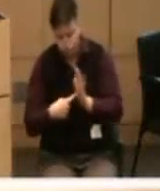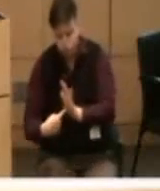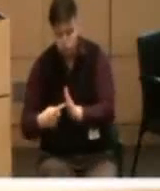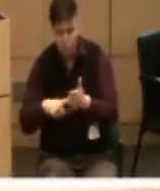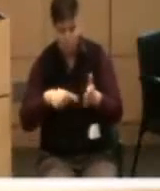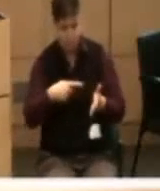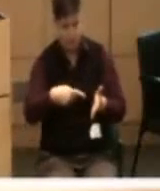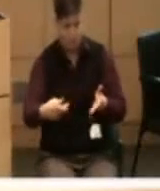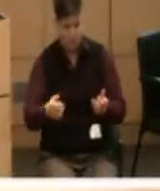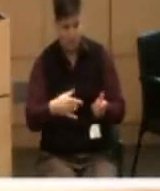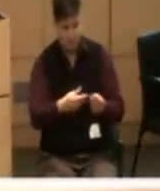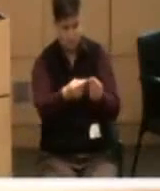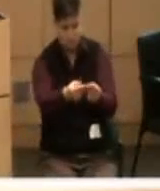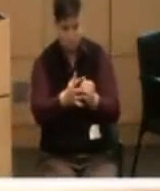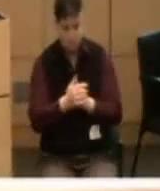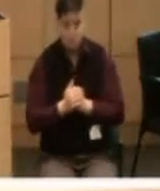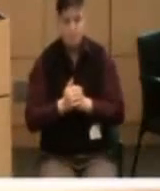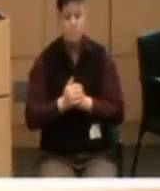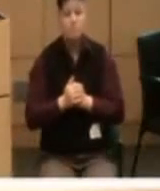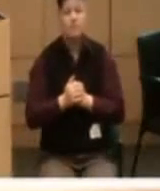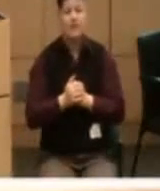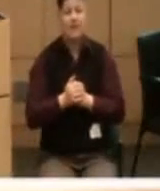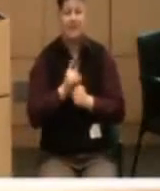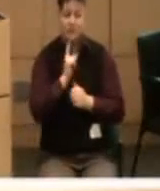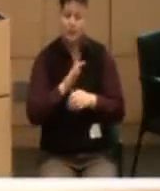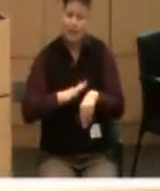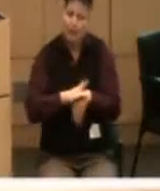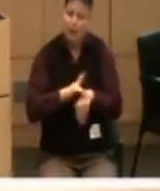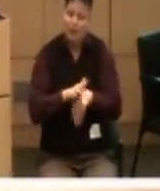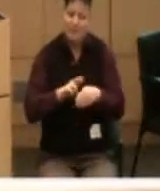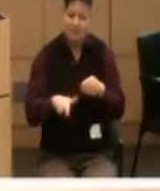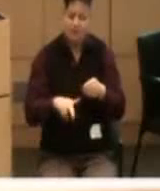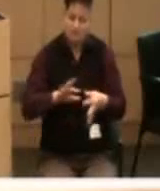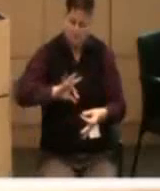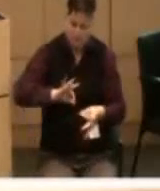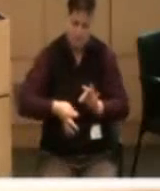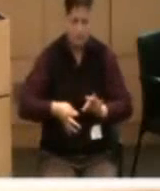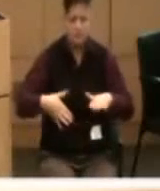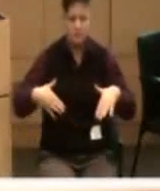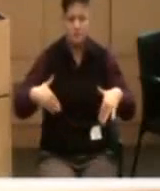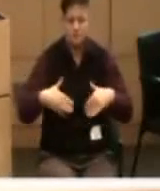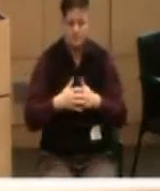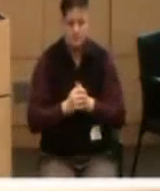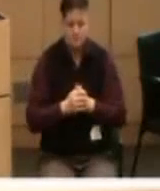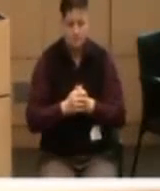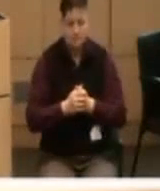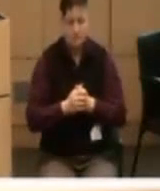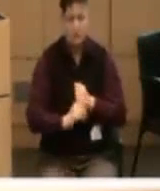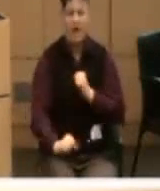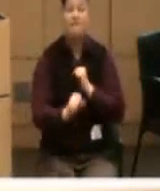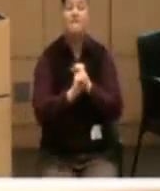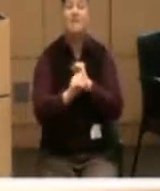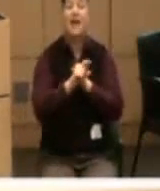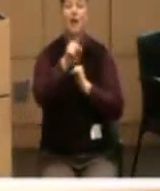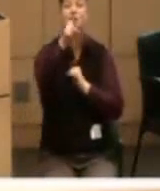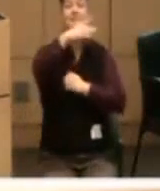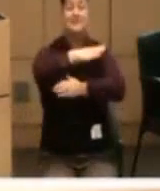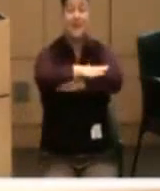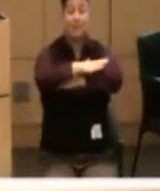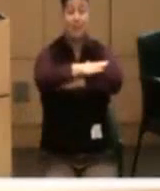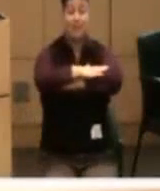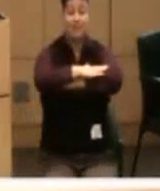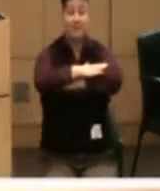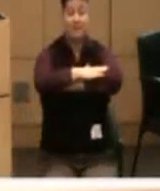is, these are kind of preliminary results still. So I put a flyer actually out on the table, and if